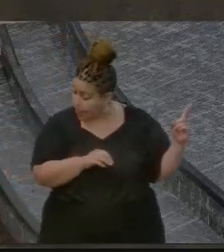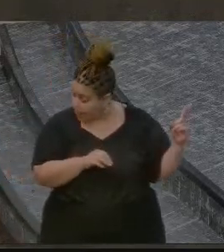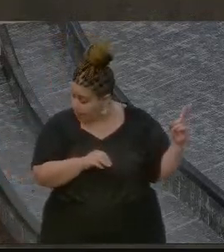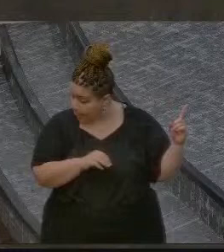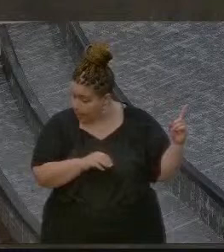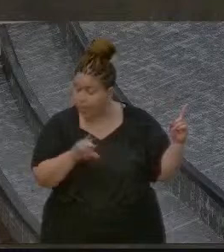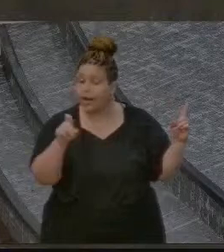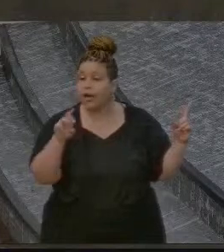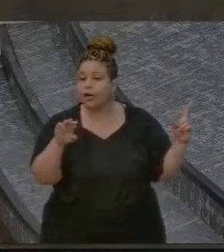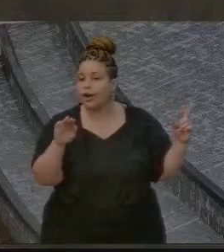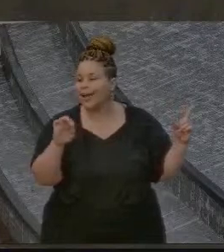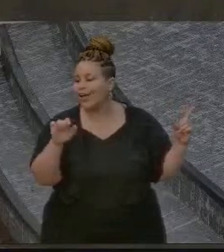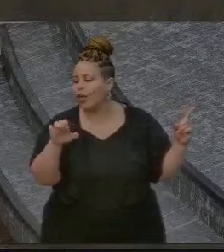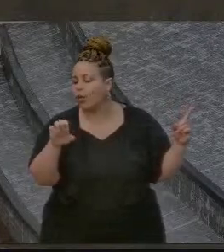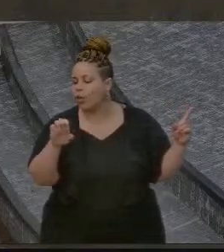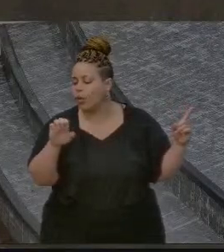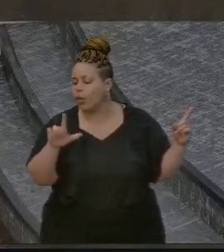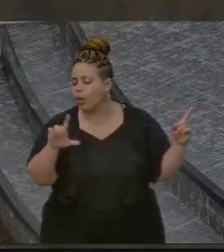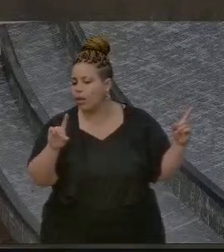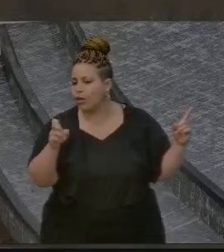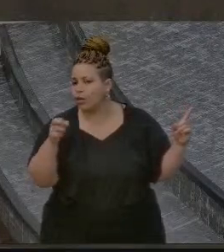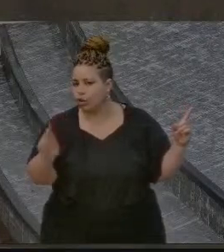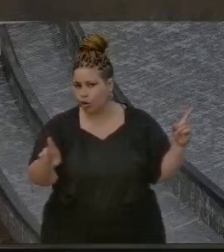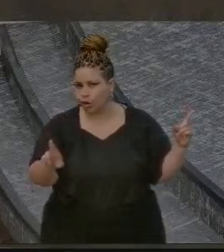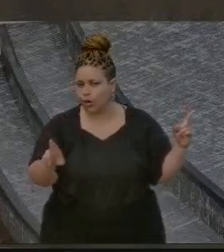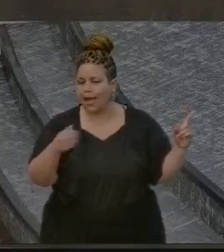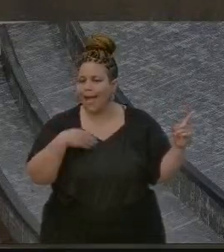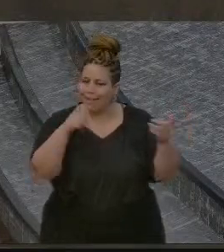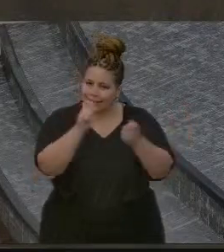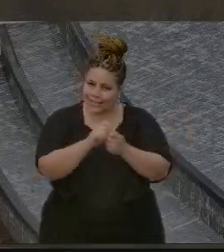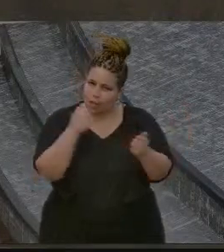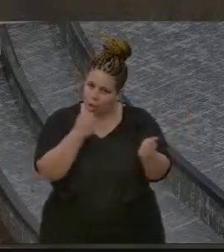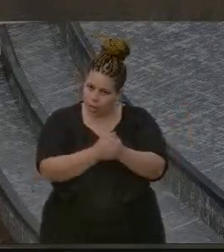in the morning, so we can make sure we have a detailed update for the board.